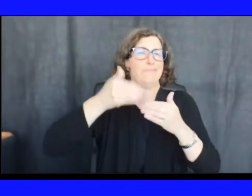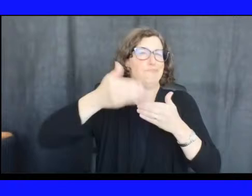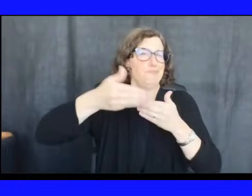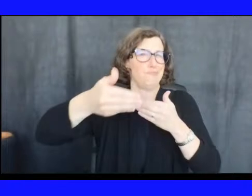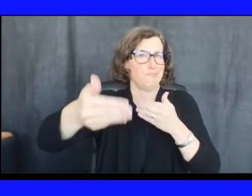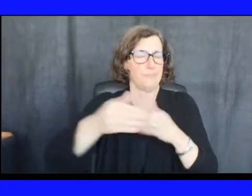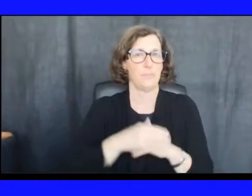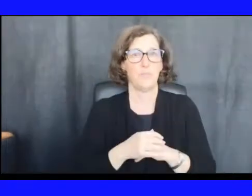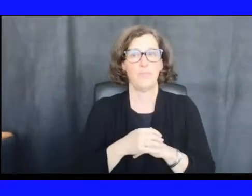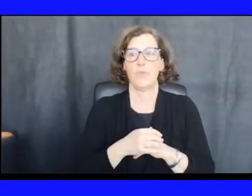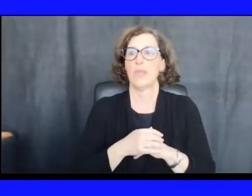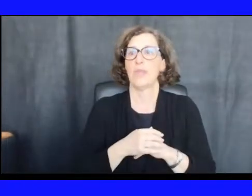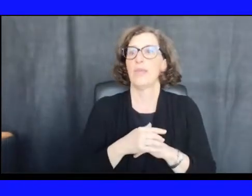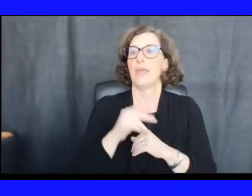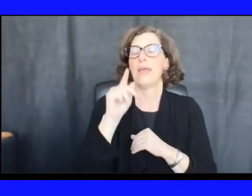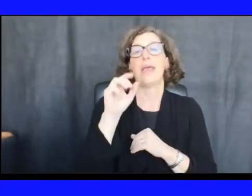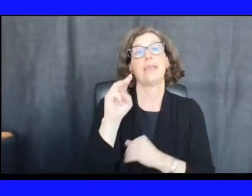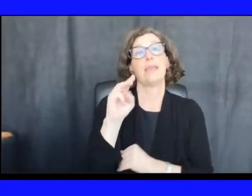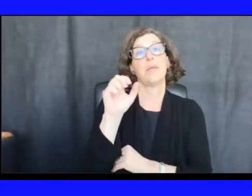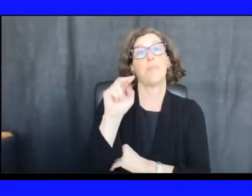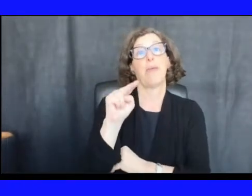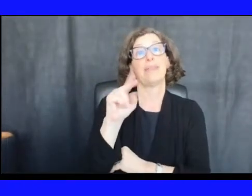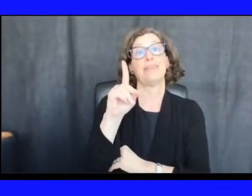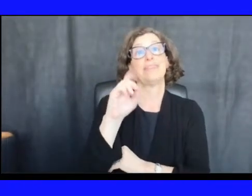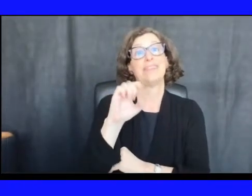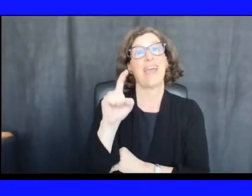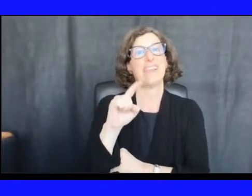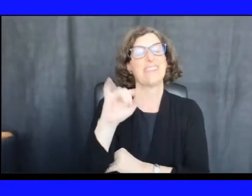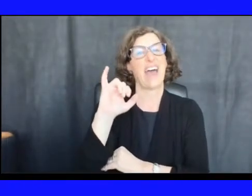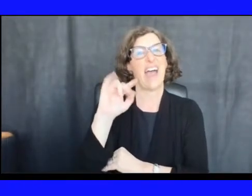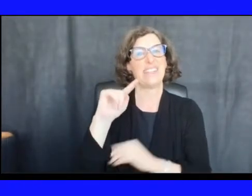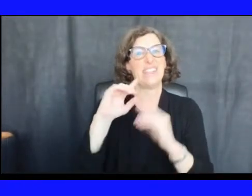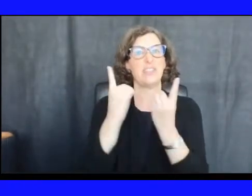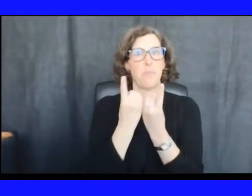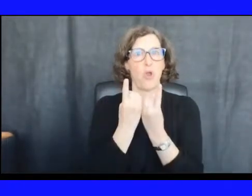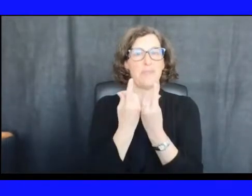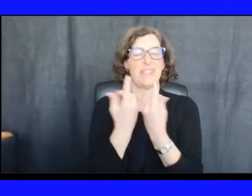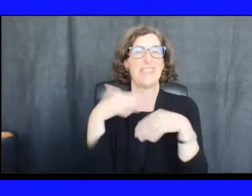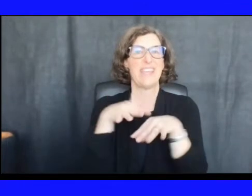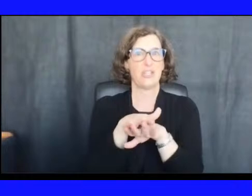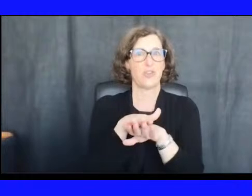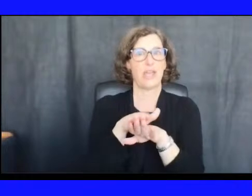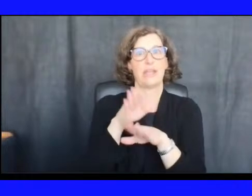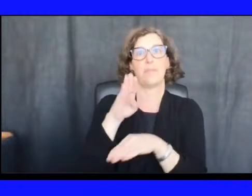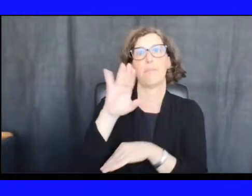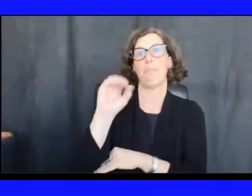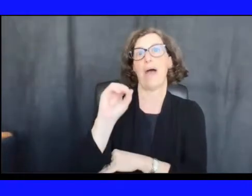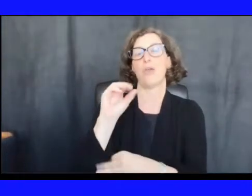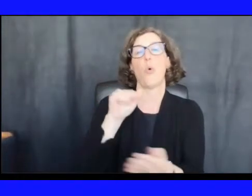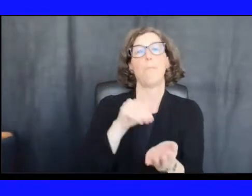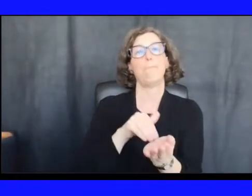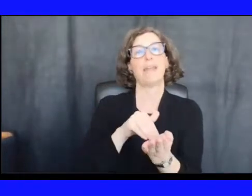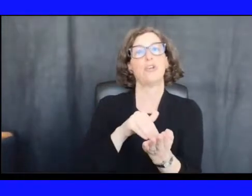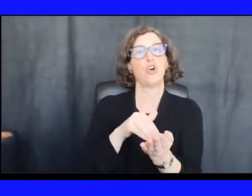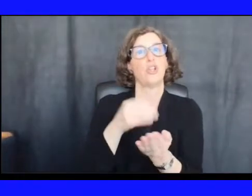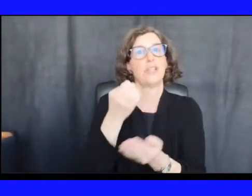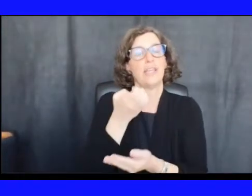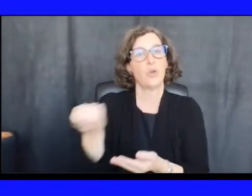1,383 devices integrated in the quarter. That's a good trend. Next slide.